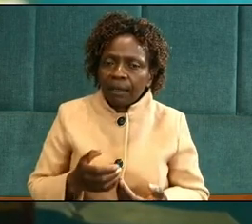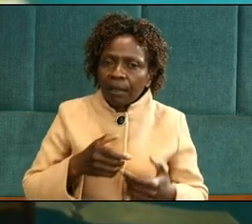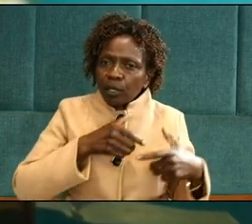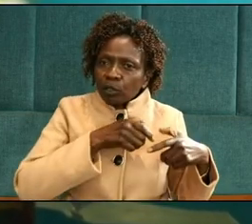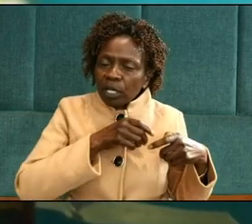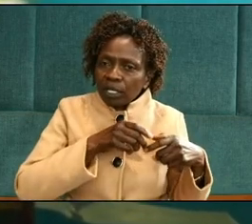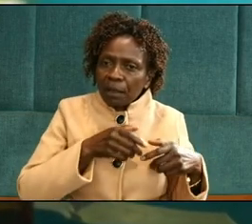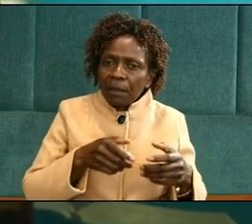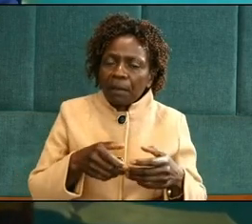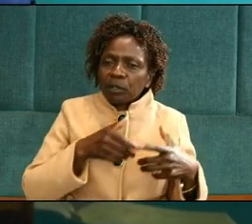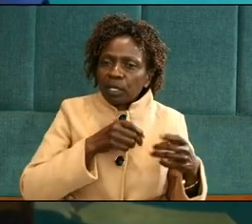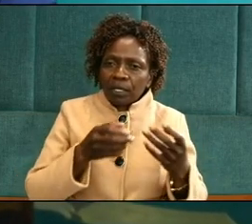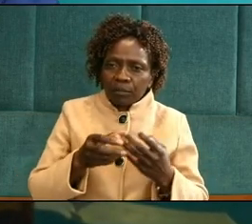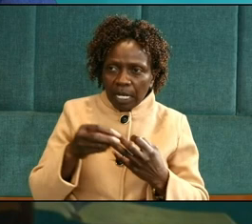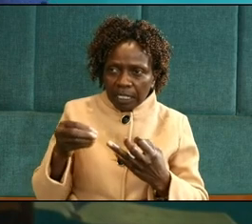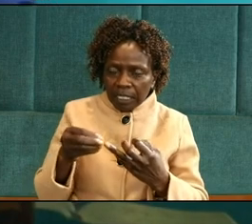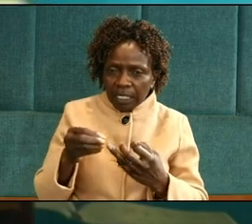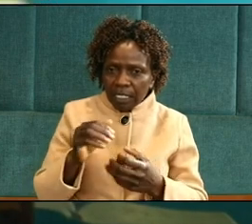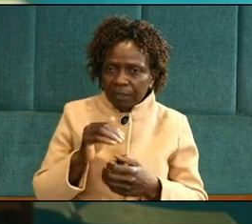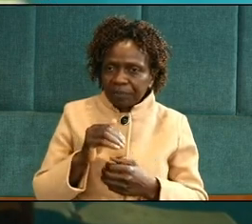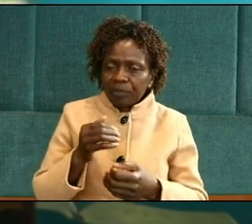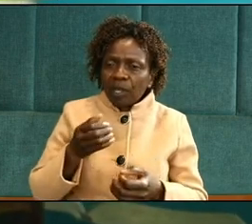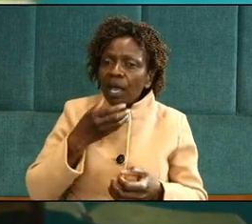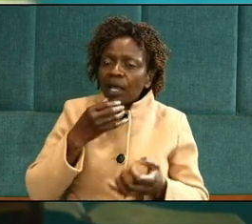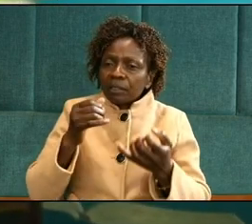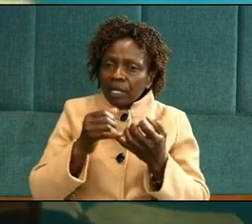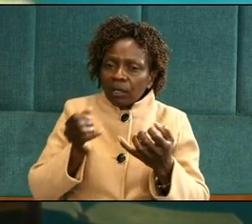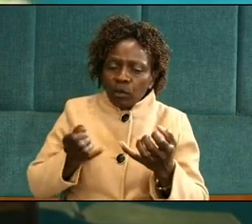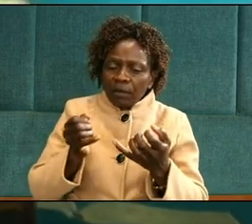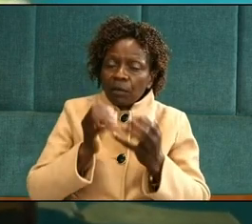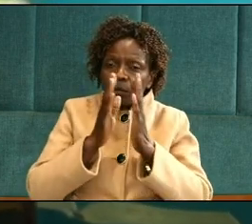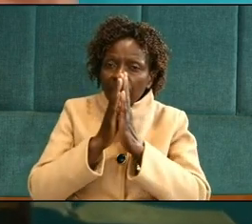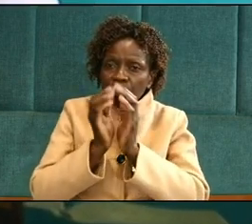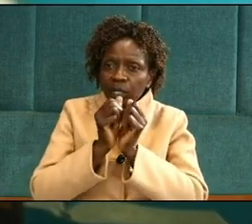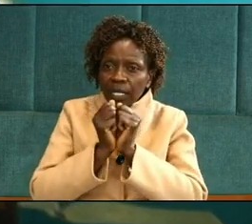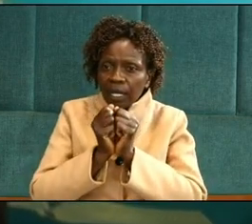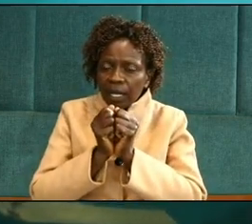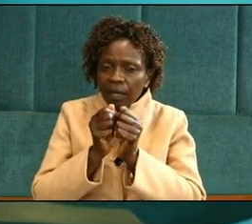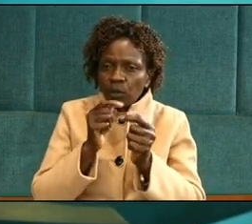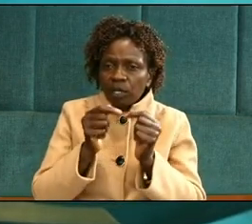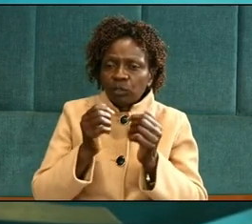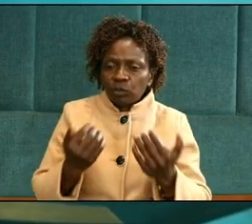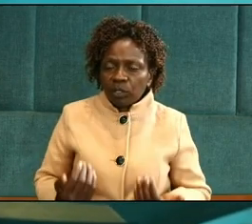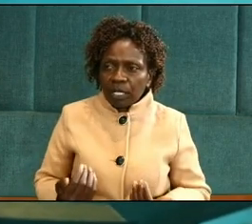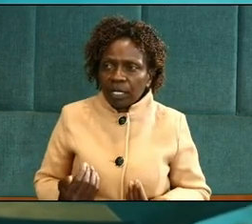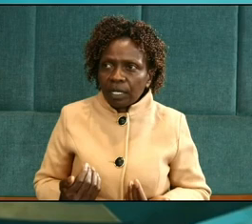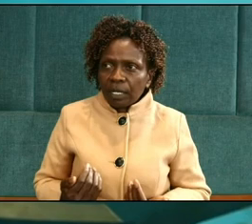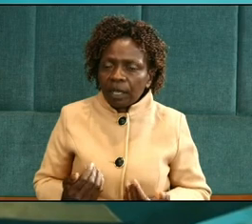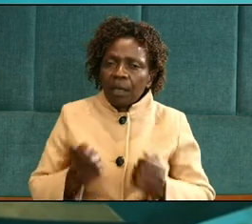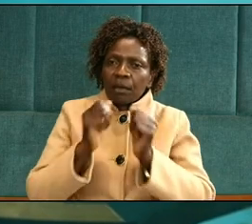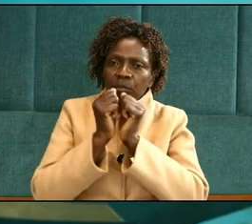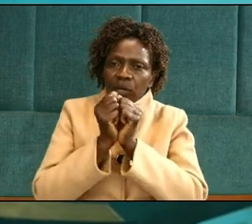partners, marriage partners, husband and wife, pray together. When children pass,